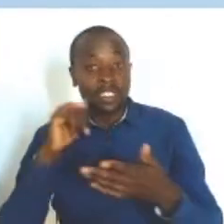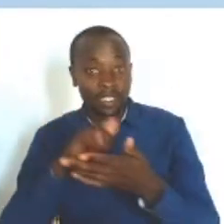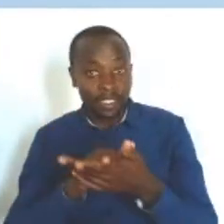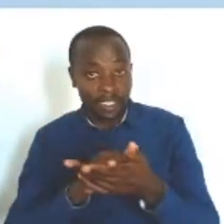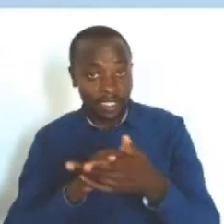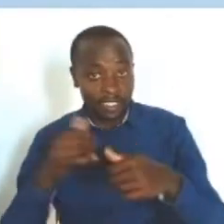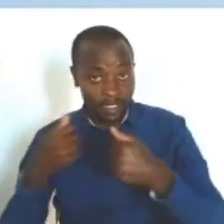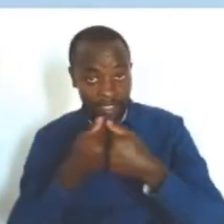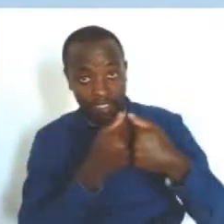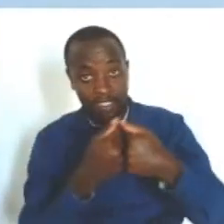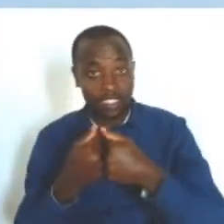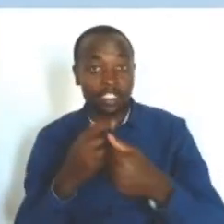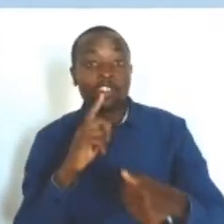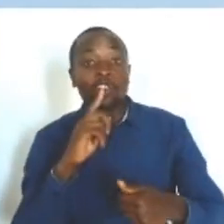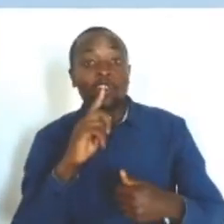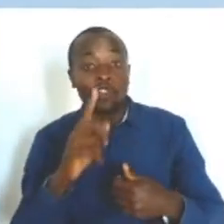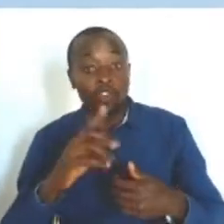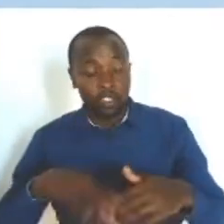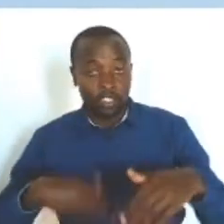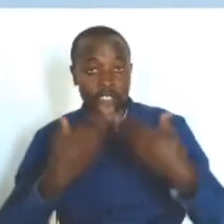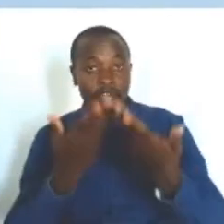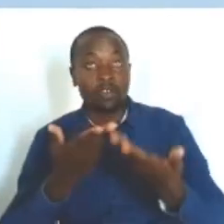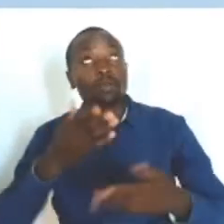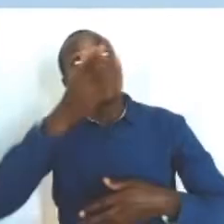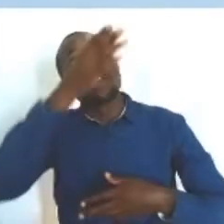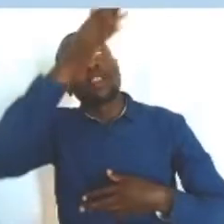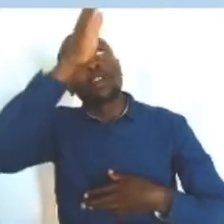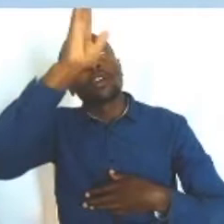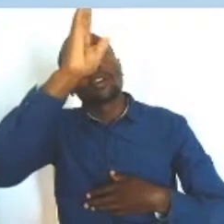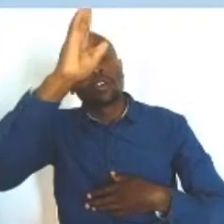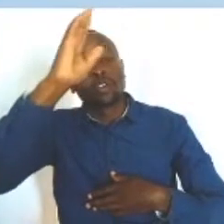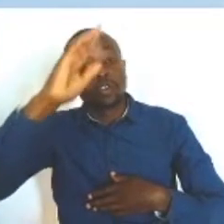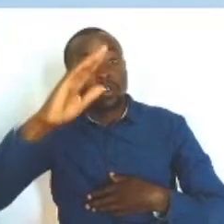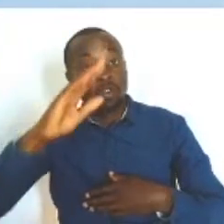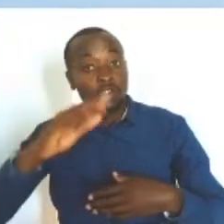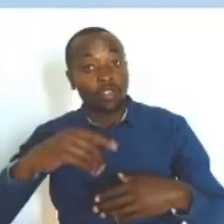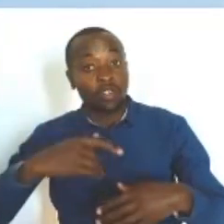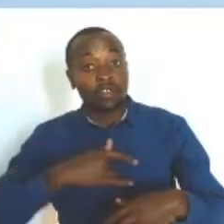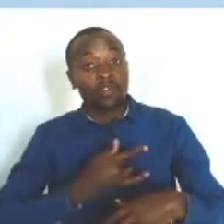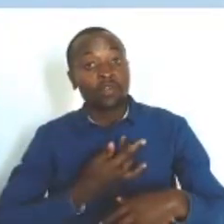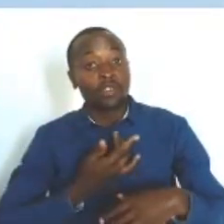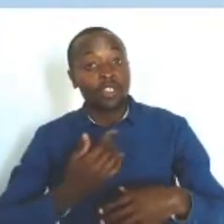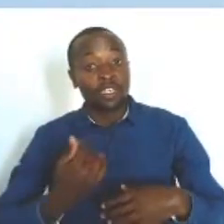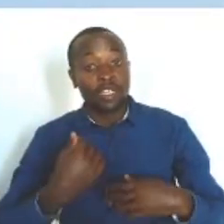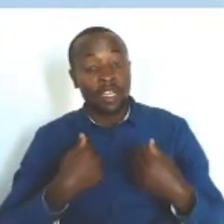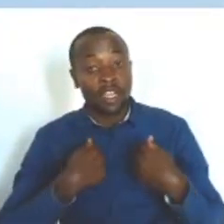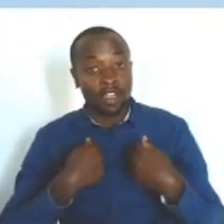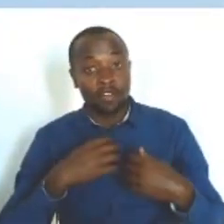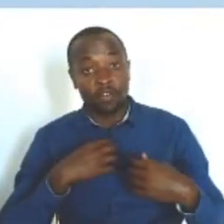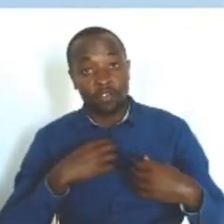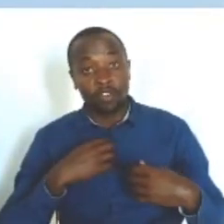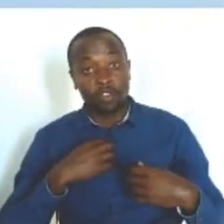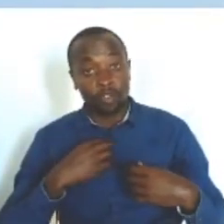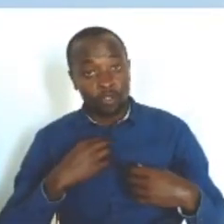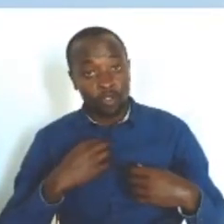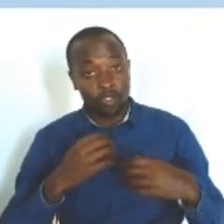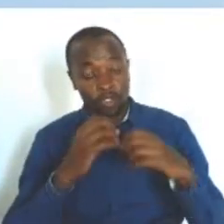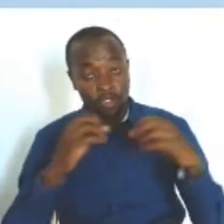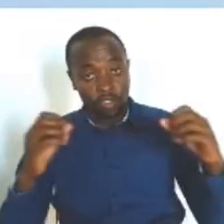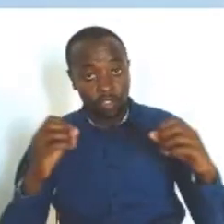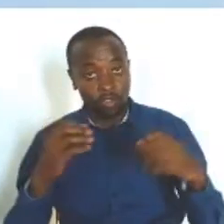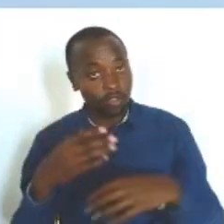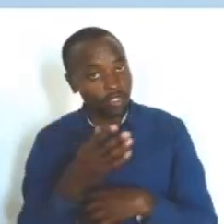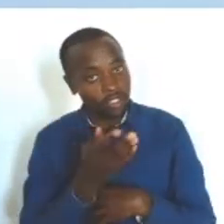challenged the authority of the Almighty Lord. And that is why they felt naked. So the serpent came in